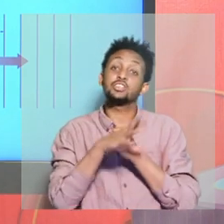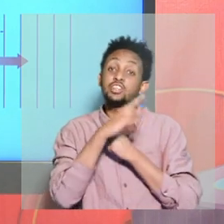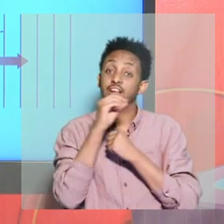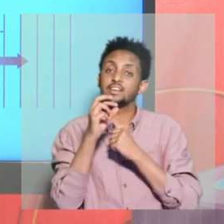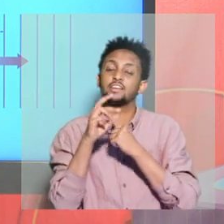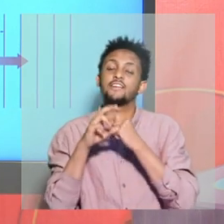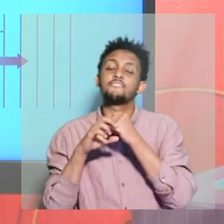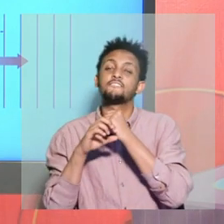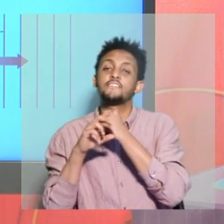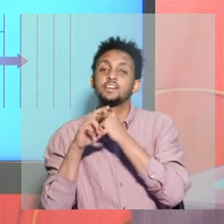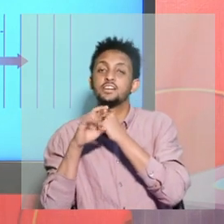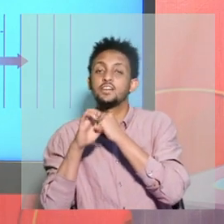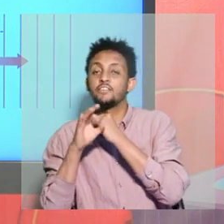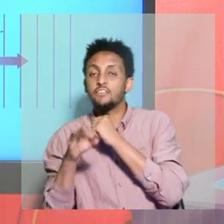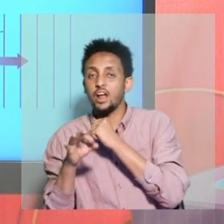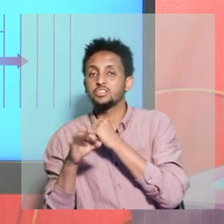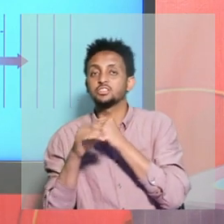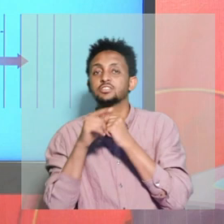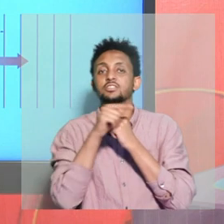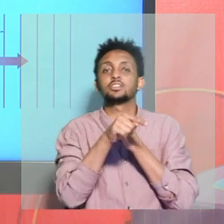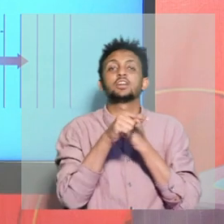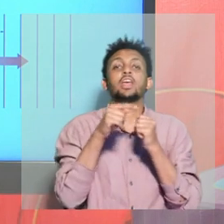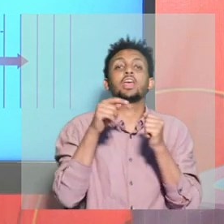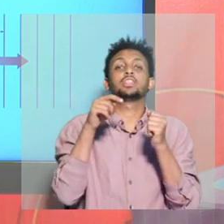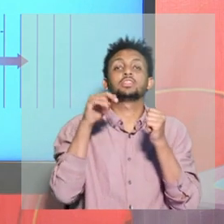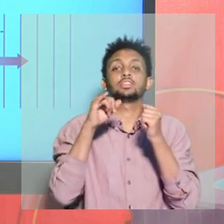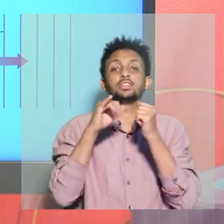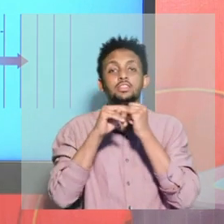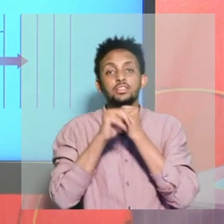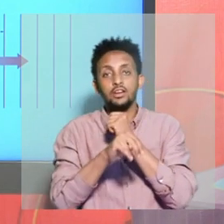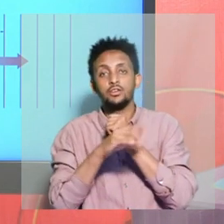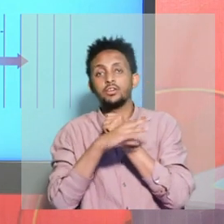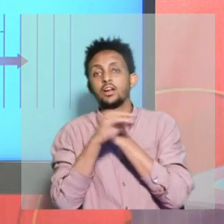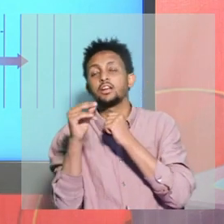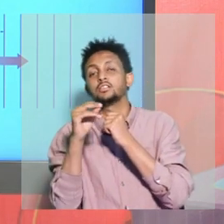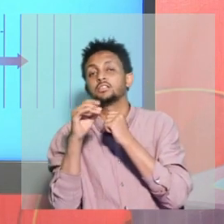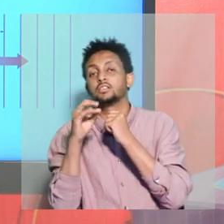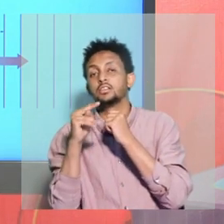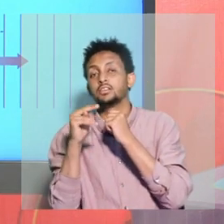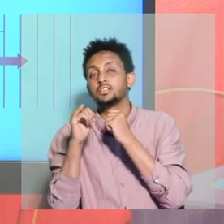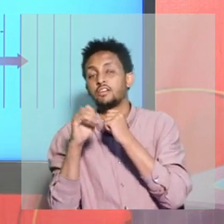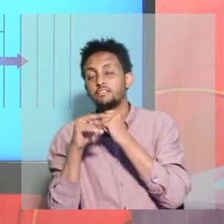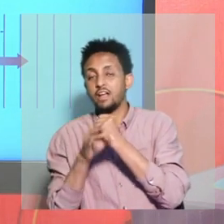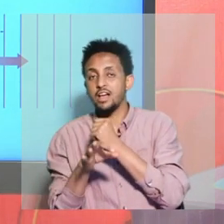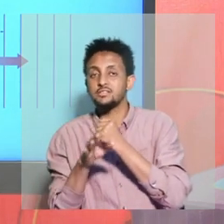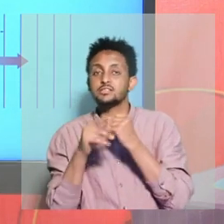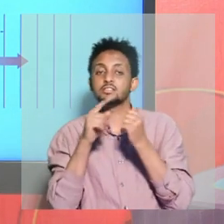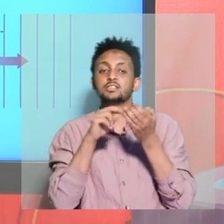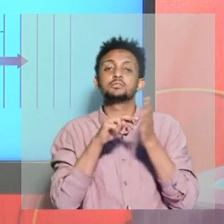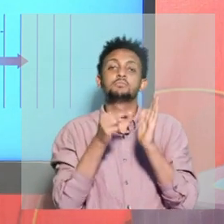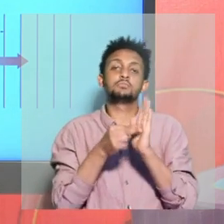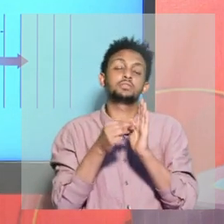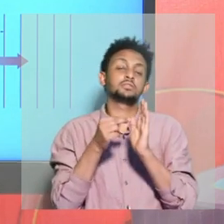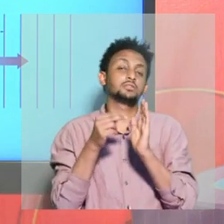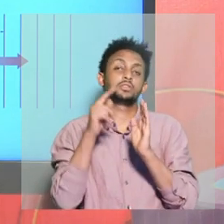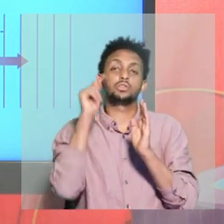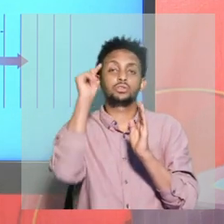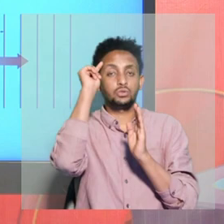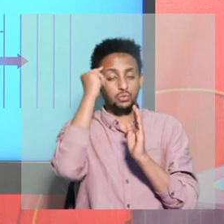refraction, but the other one, diffraction, interference, and so on, was proposed by the wave theory supporters like